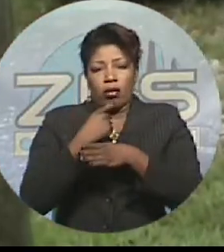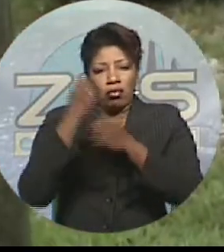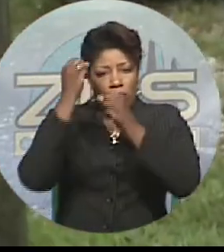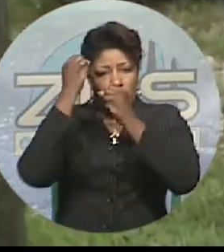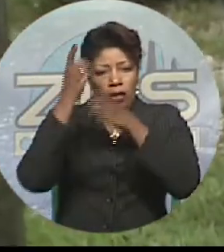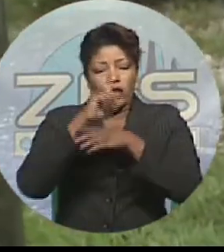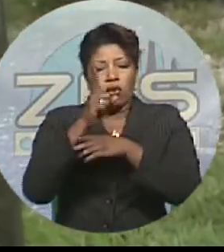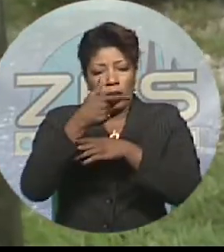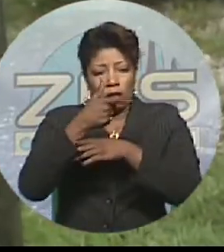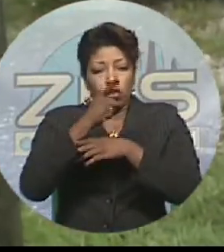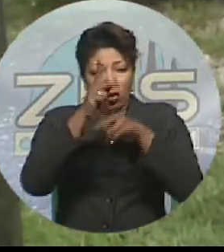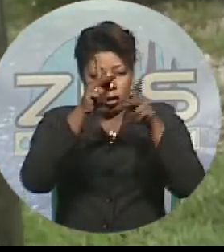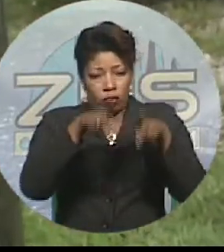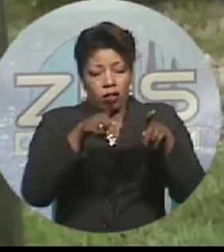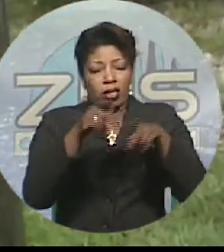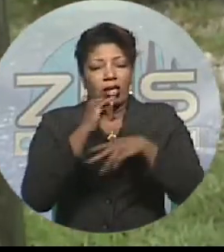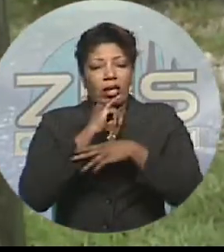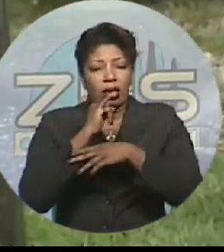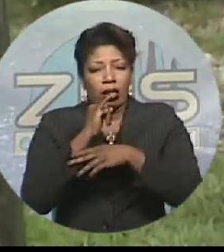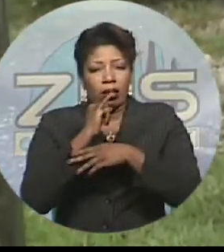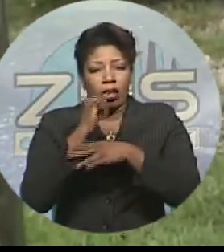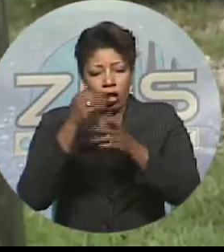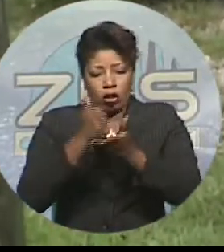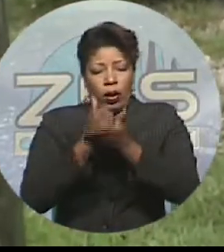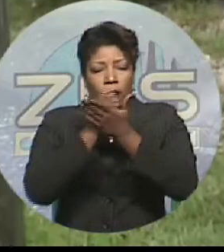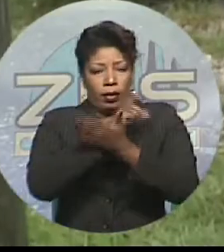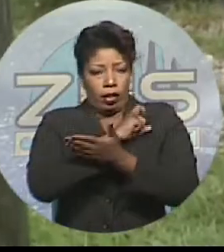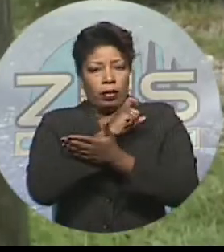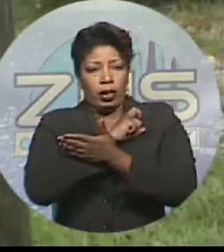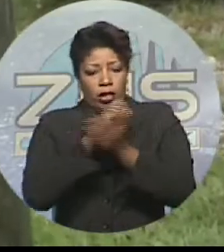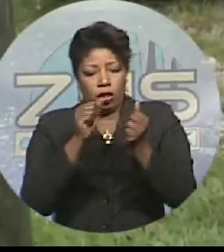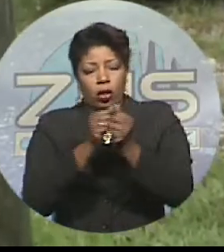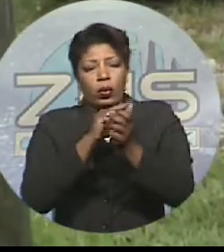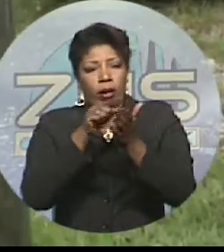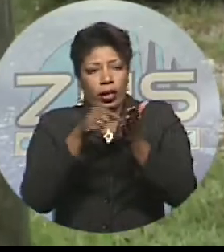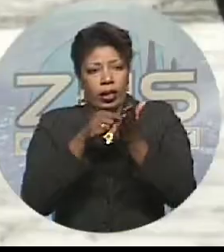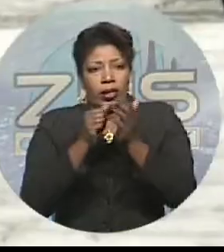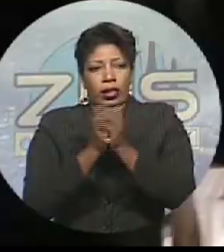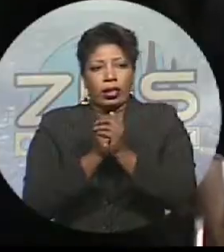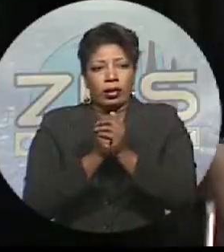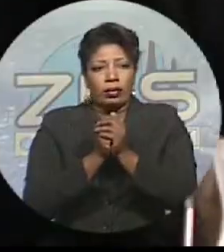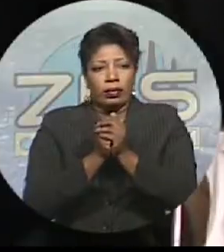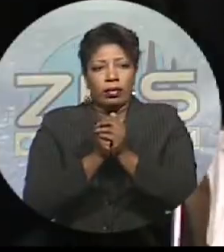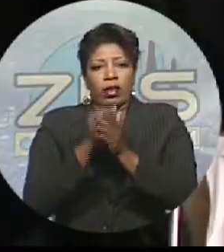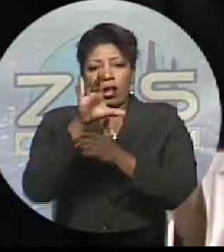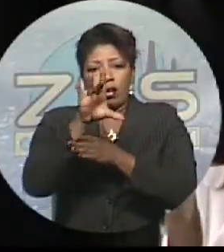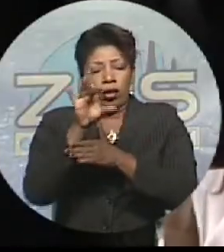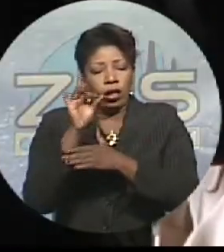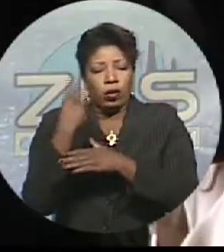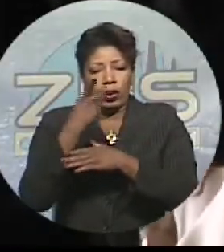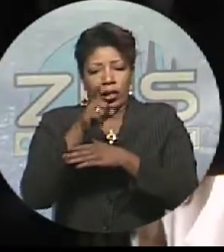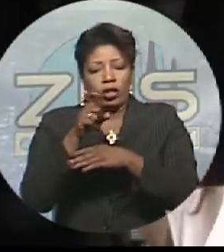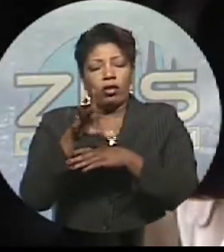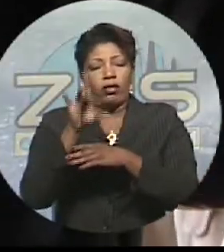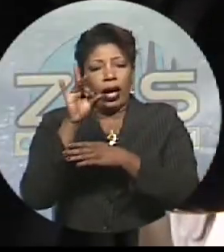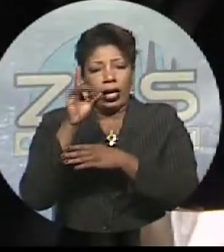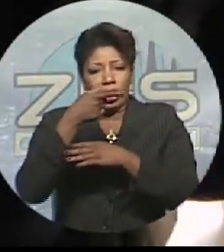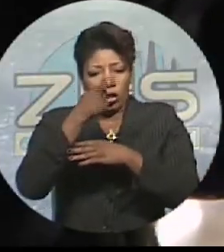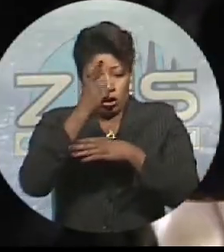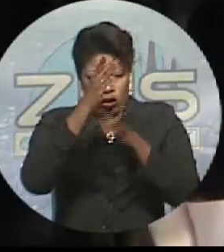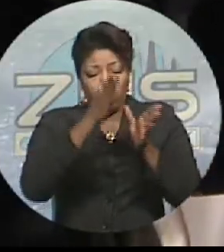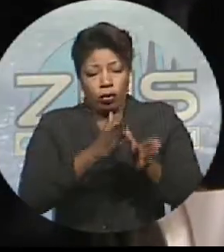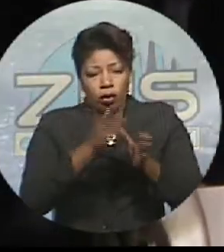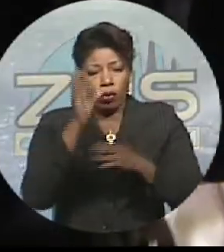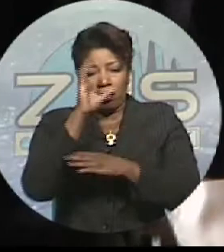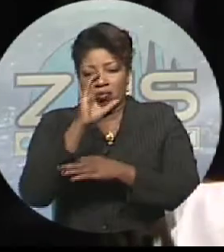shooter's whereabouts to assist police with their investigations. That shooter and his accomplices in. We are going to continue to